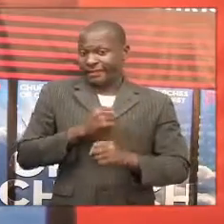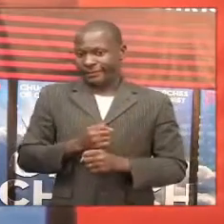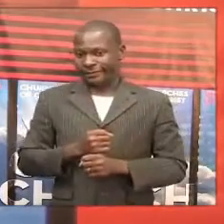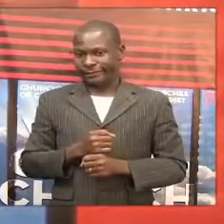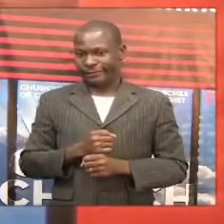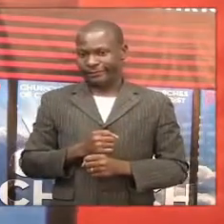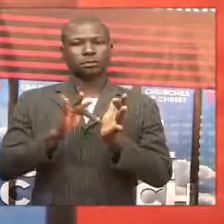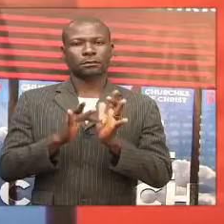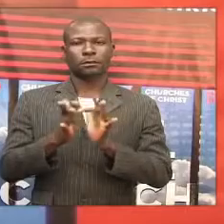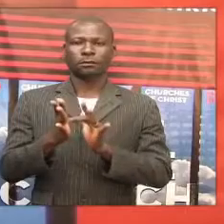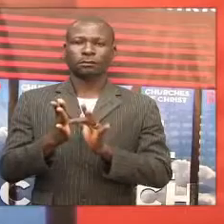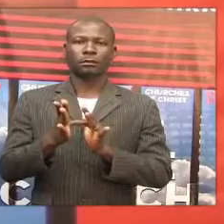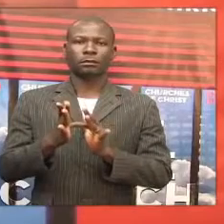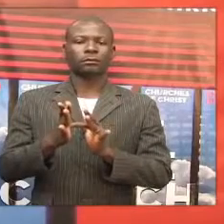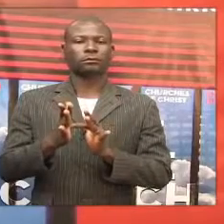Jesus Christ.